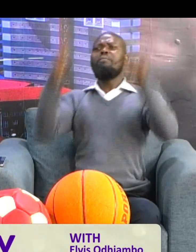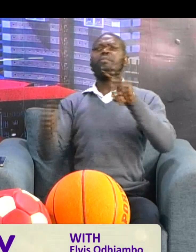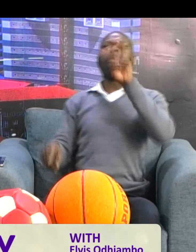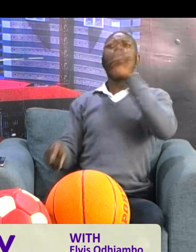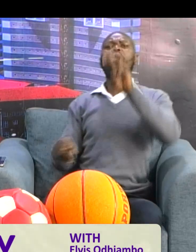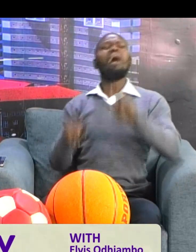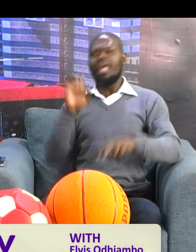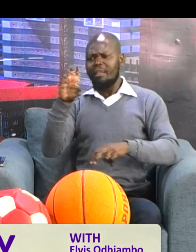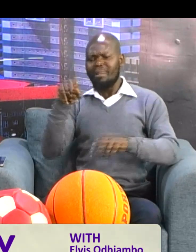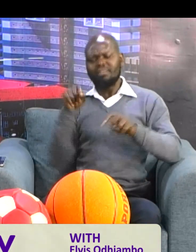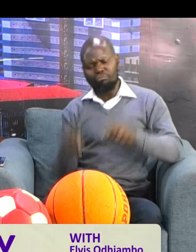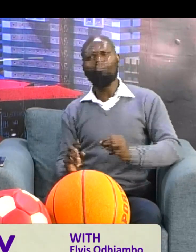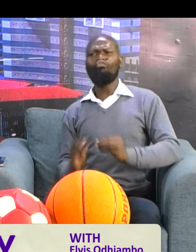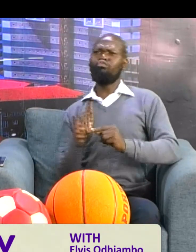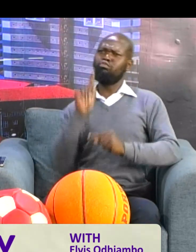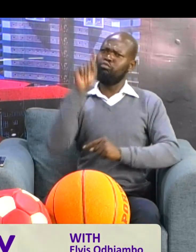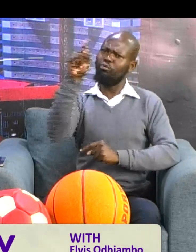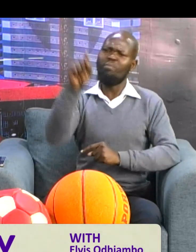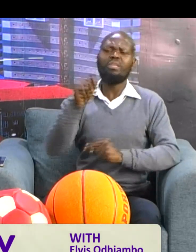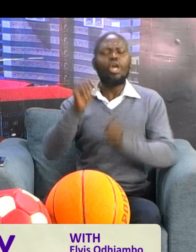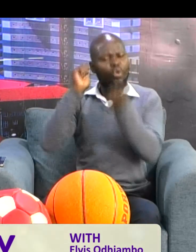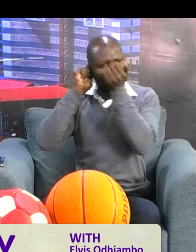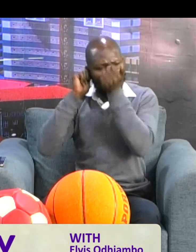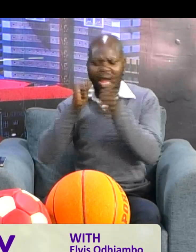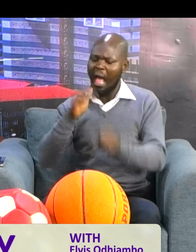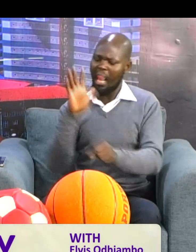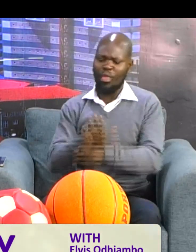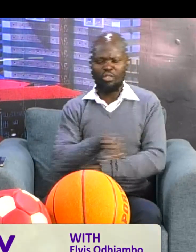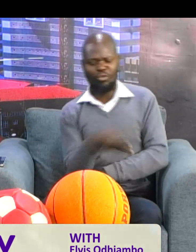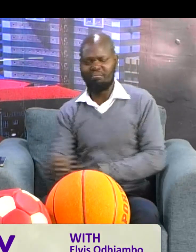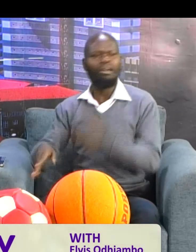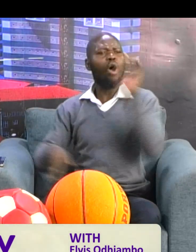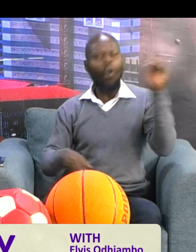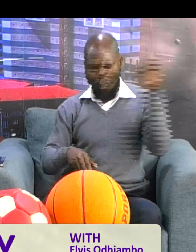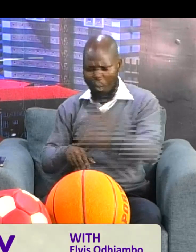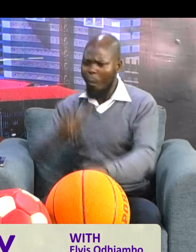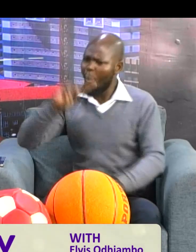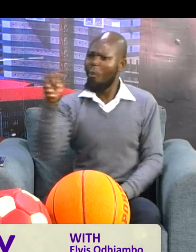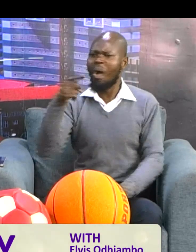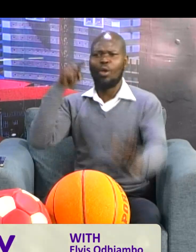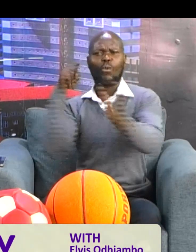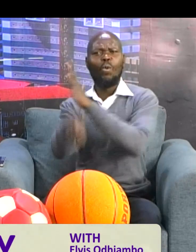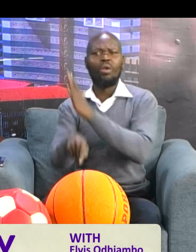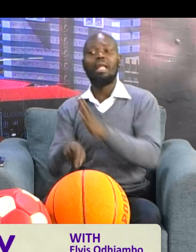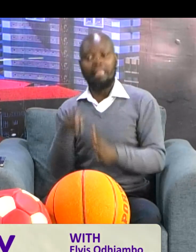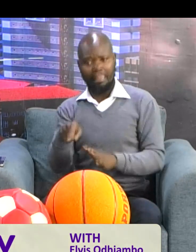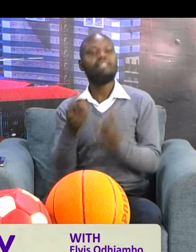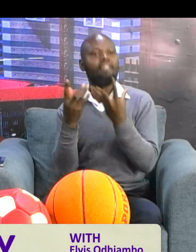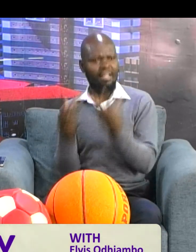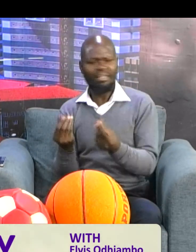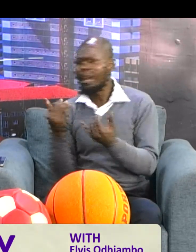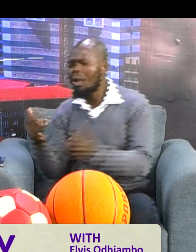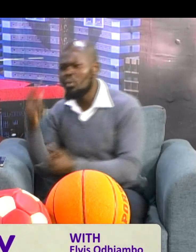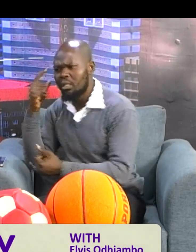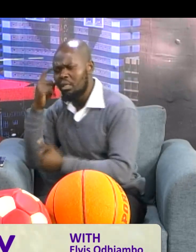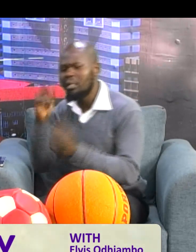defense. The defense is very good, not selfish. They know how to assist, and we saw how he dribbled the ball to Fernandes,